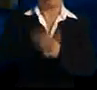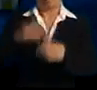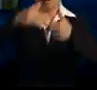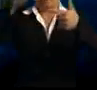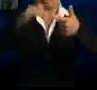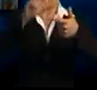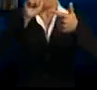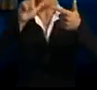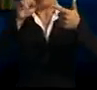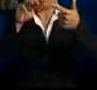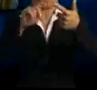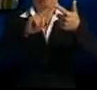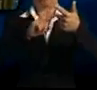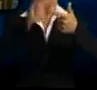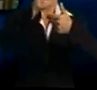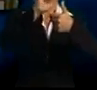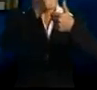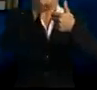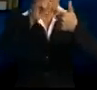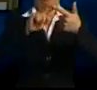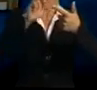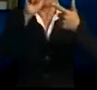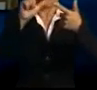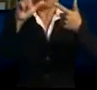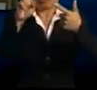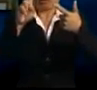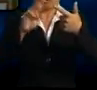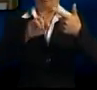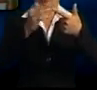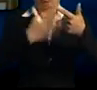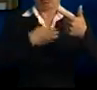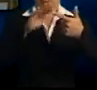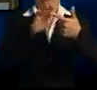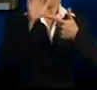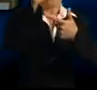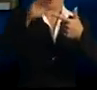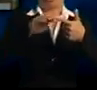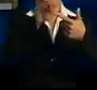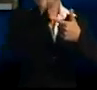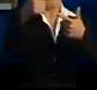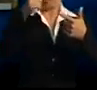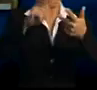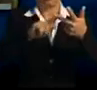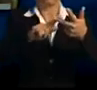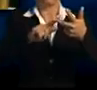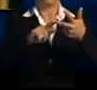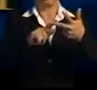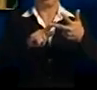followed by aluminum, which also burns with a bright flame and spreads quickly.